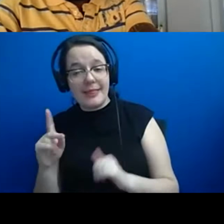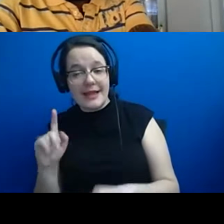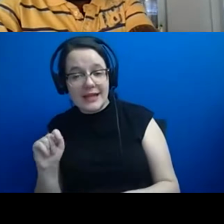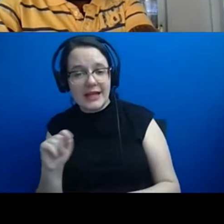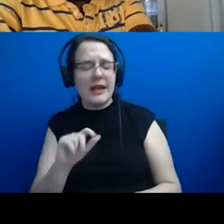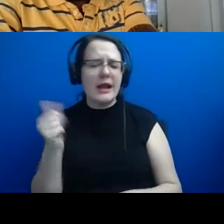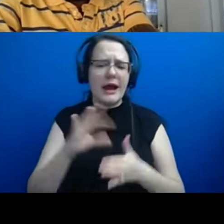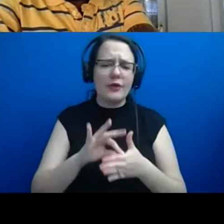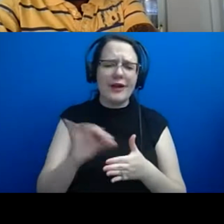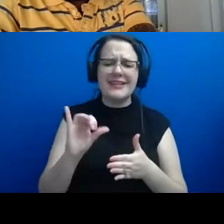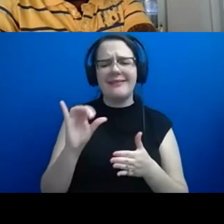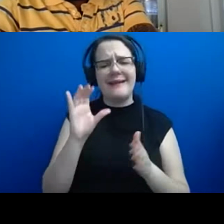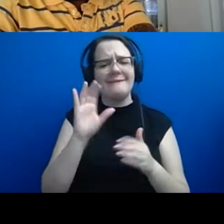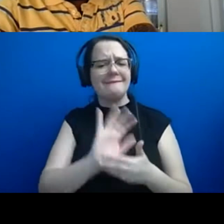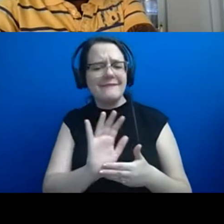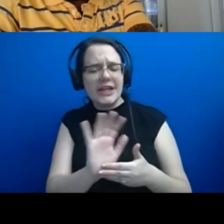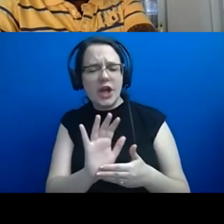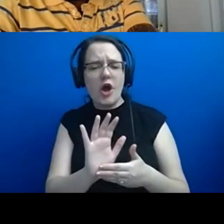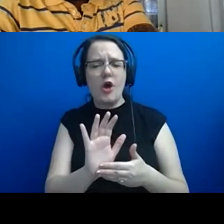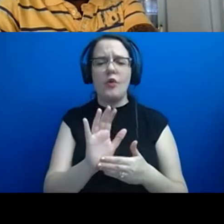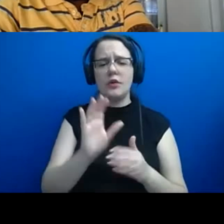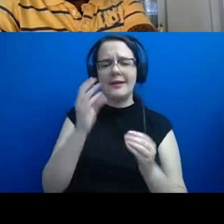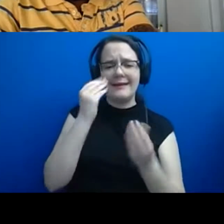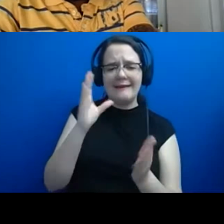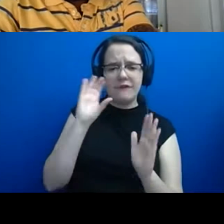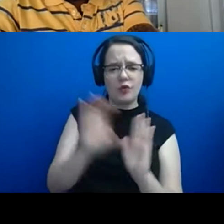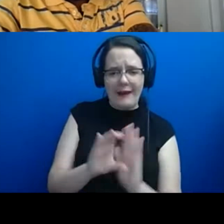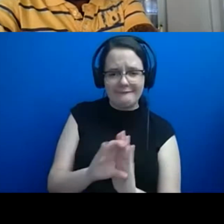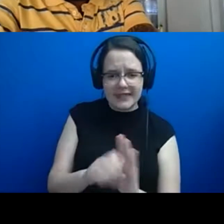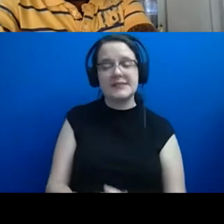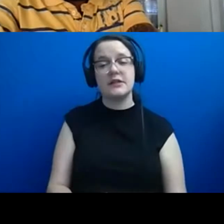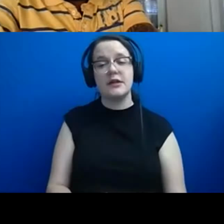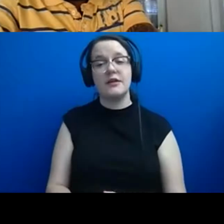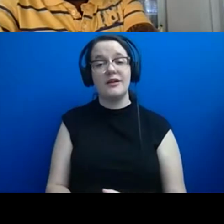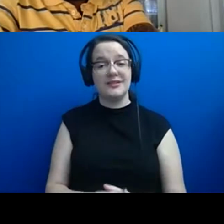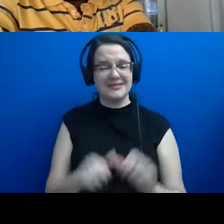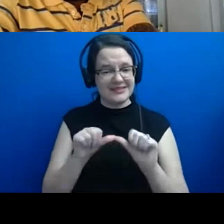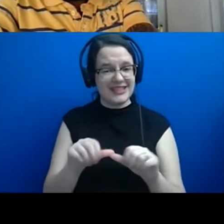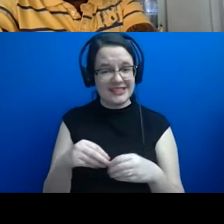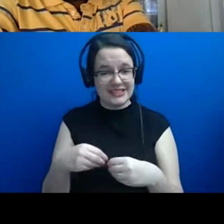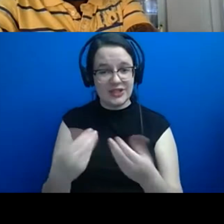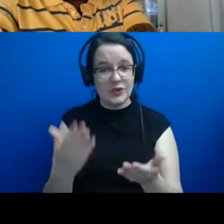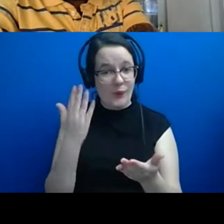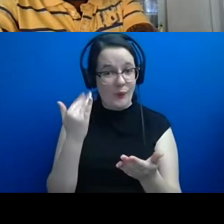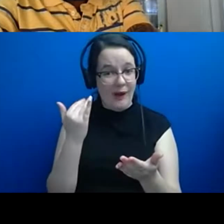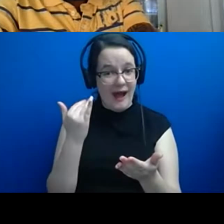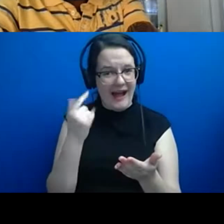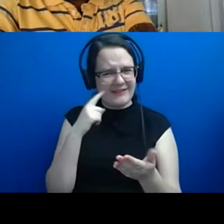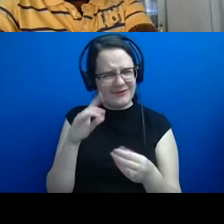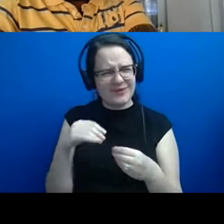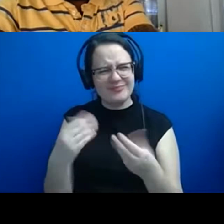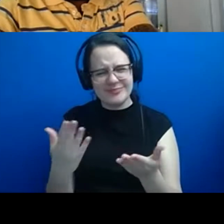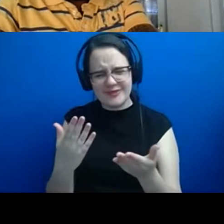videos and infographics, in order to be able to provide workshops for